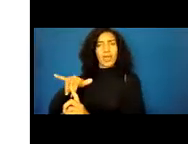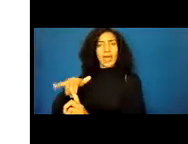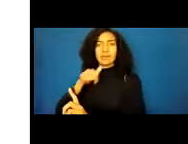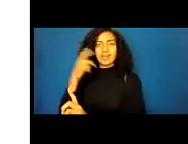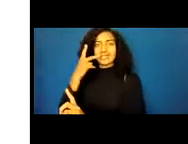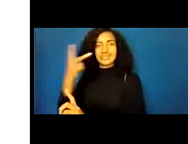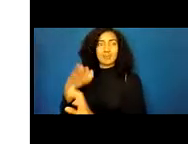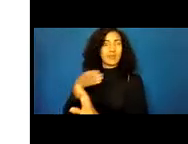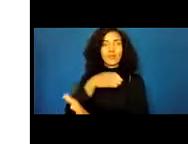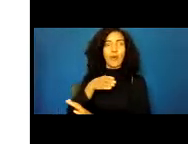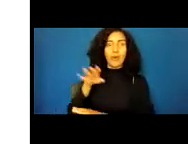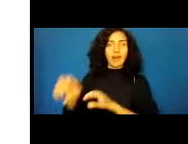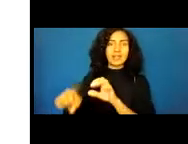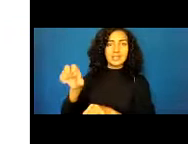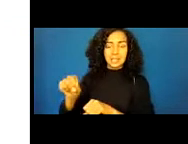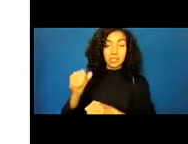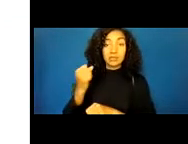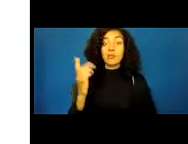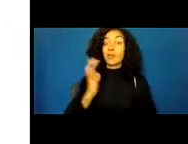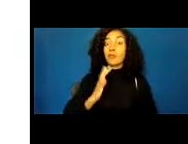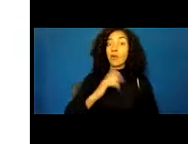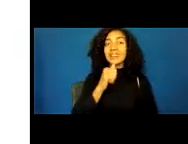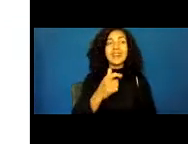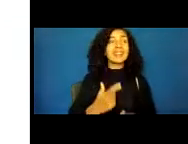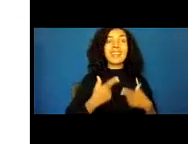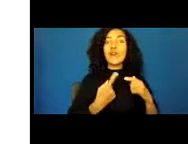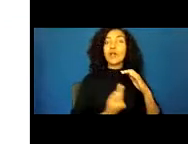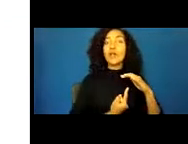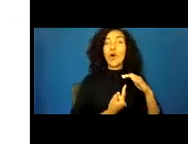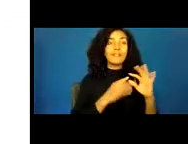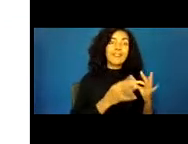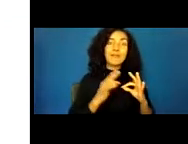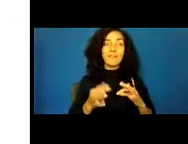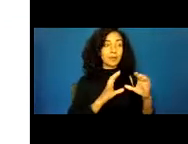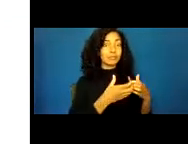live in single dwelling homes. We're going to talk a little bit more about that though.